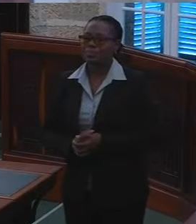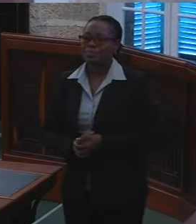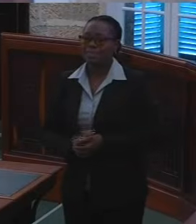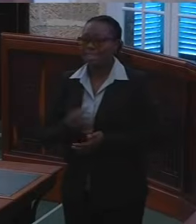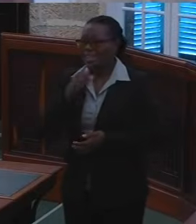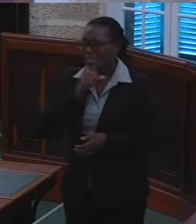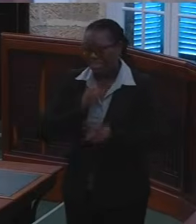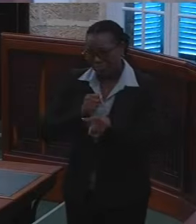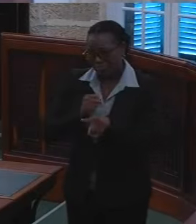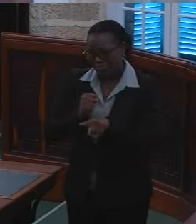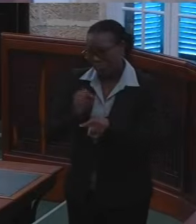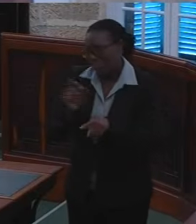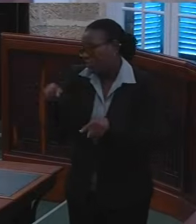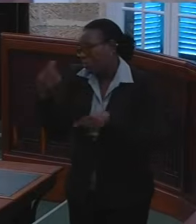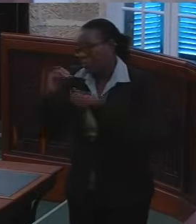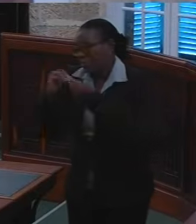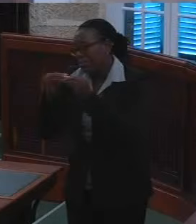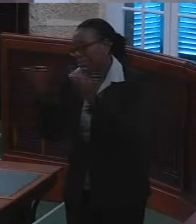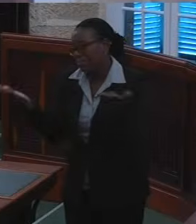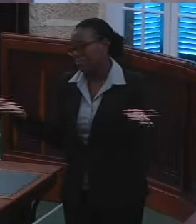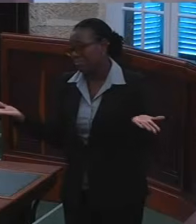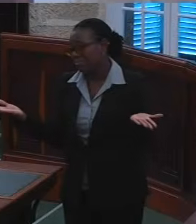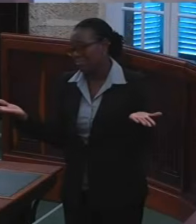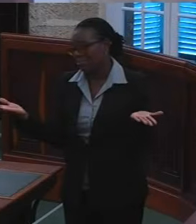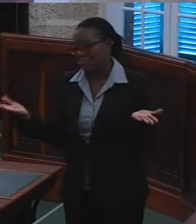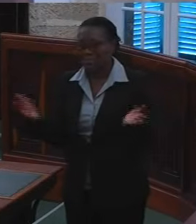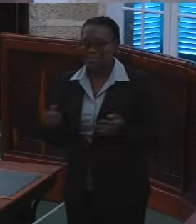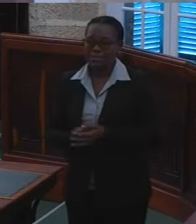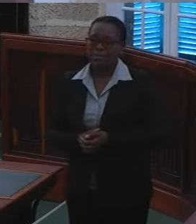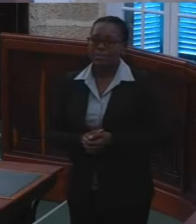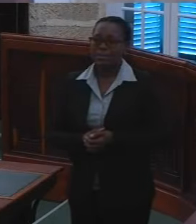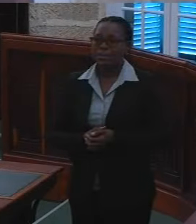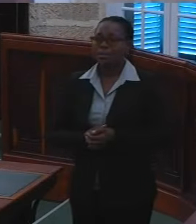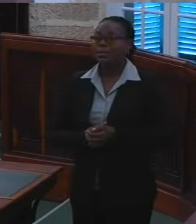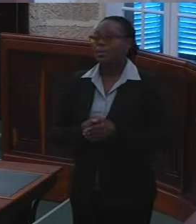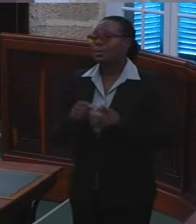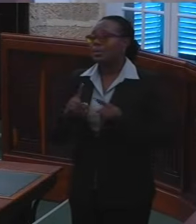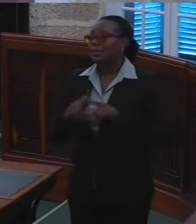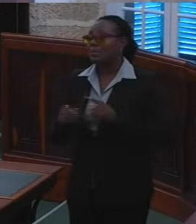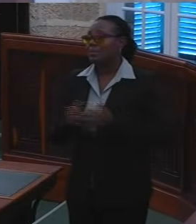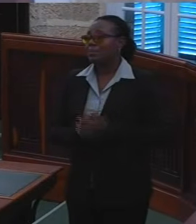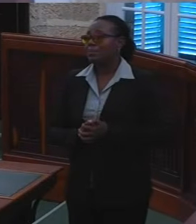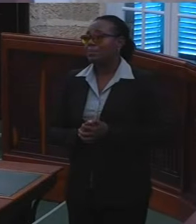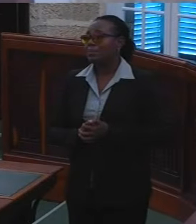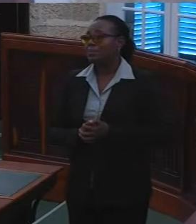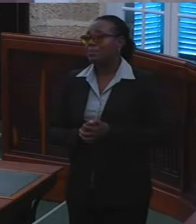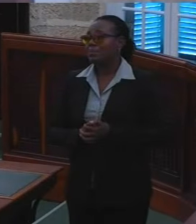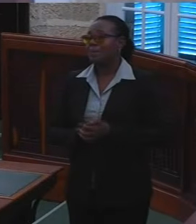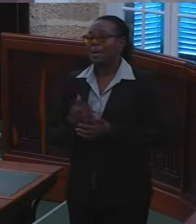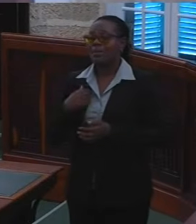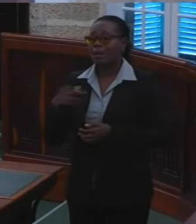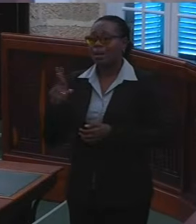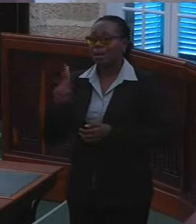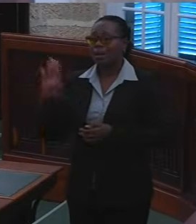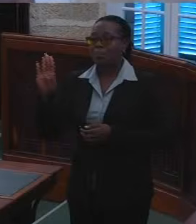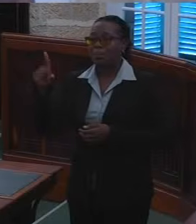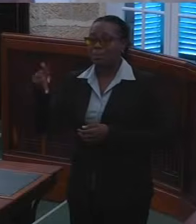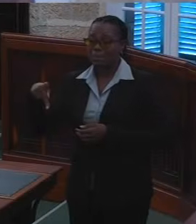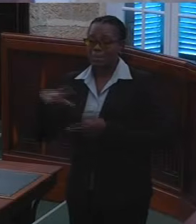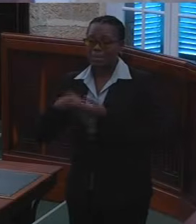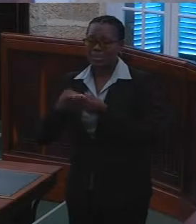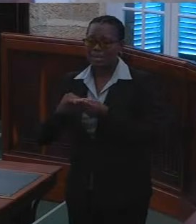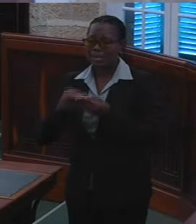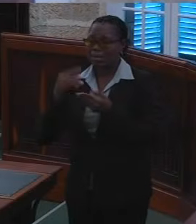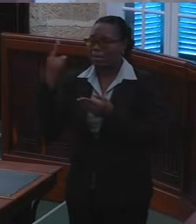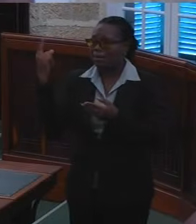number. I'd like to tell us something left in the bottle, honey. And right plastic by here, something is happening.